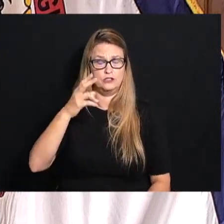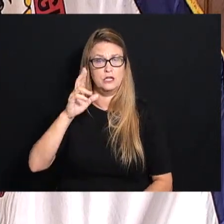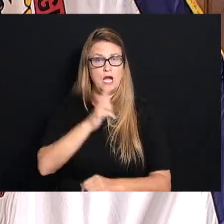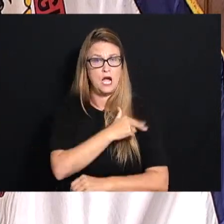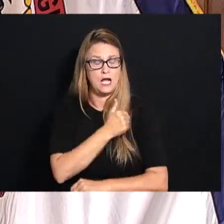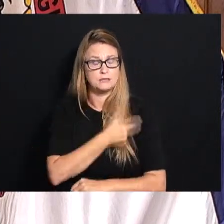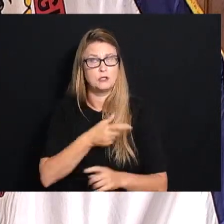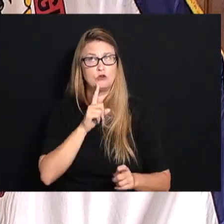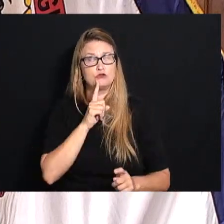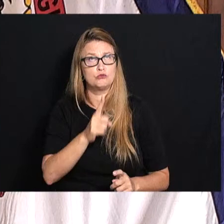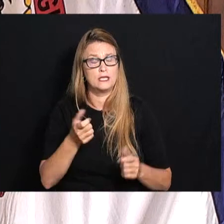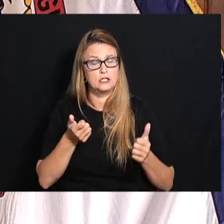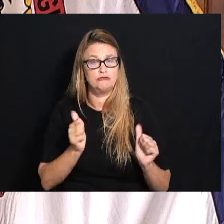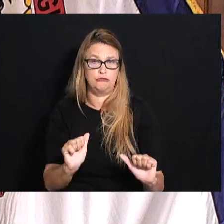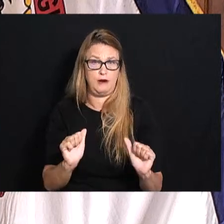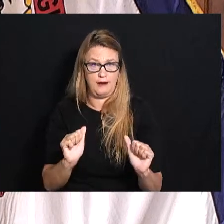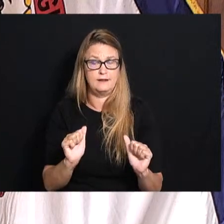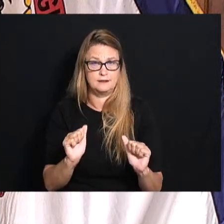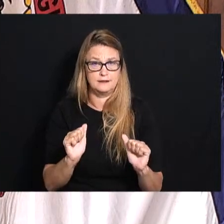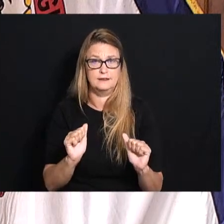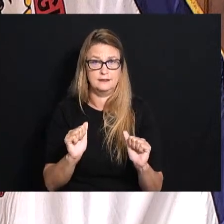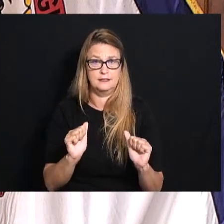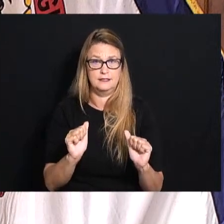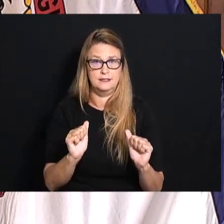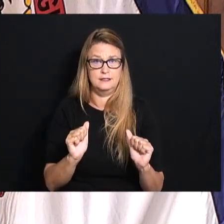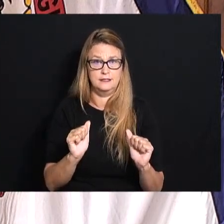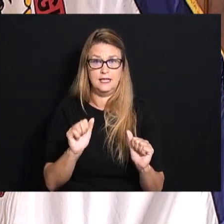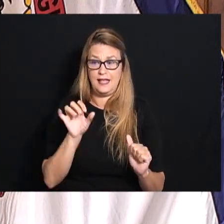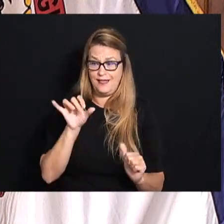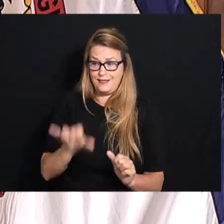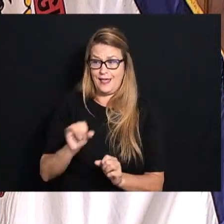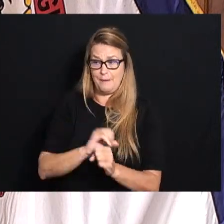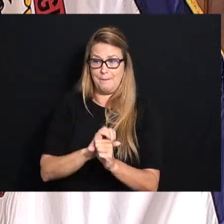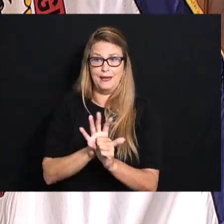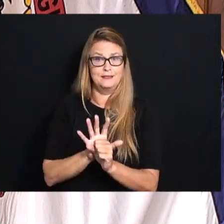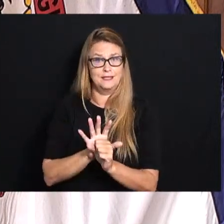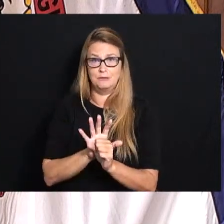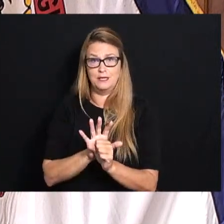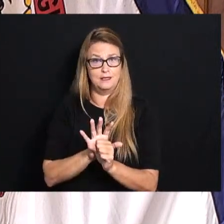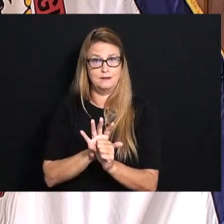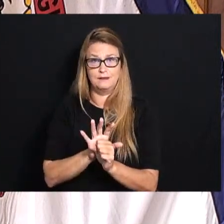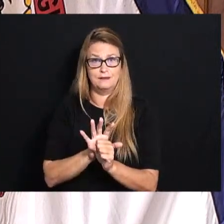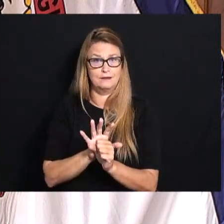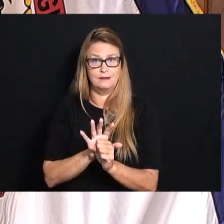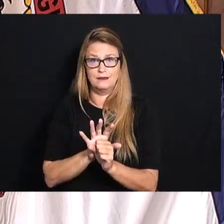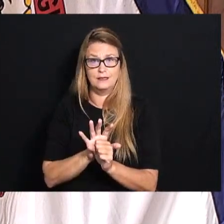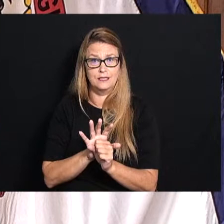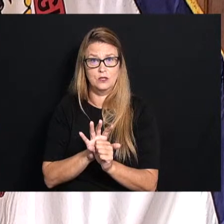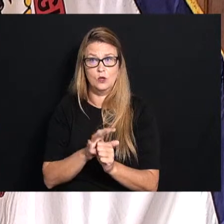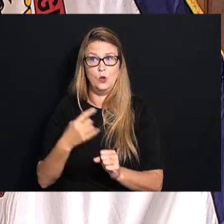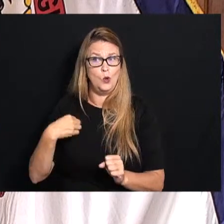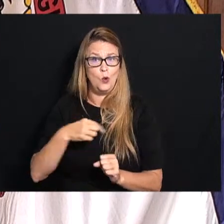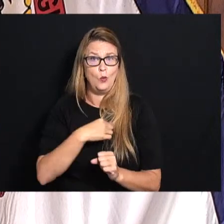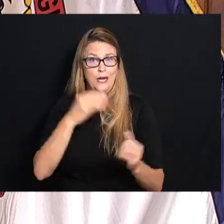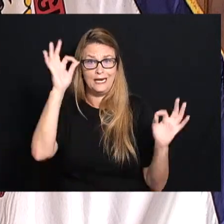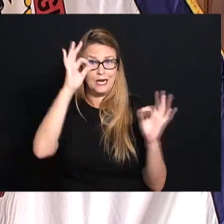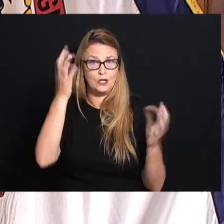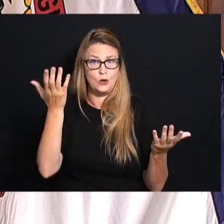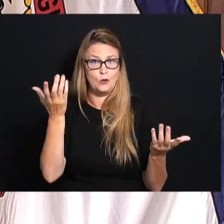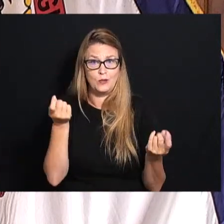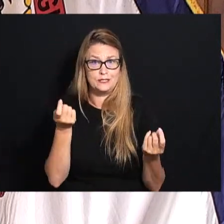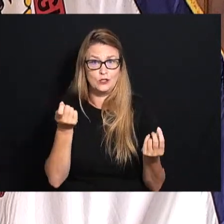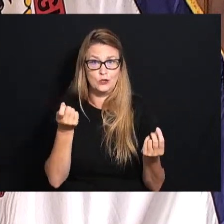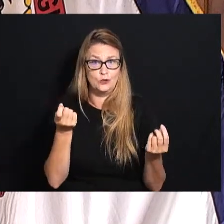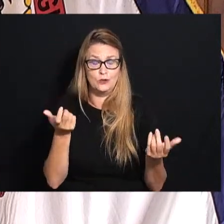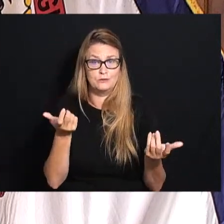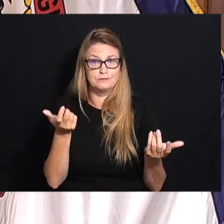trying, the bottom line to this pandemic is one thing. Nobody had a playbook, did we?